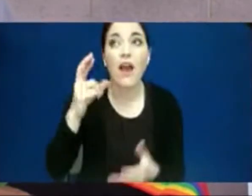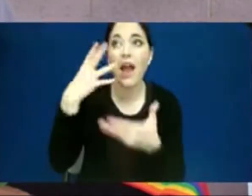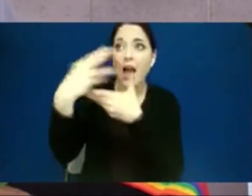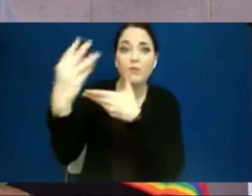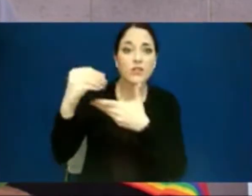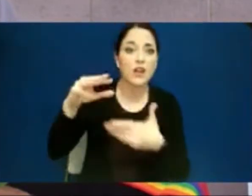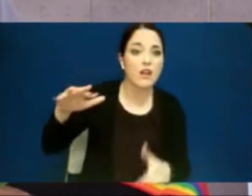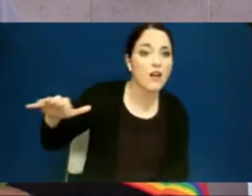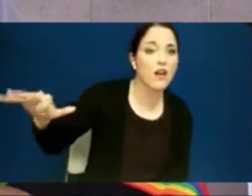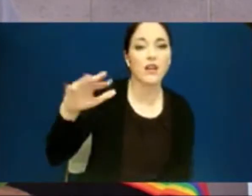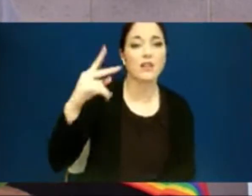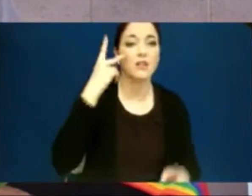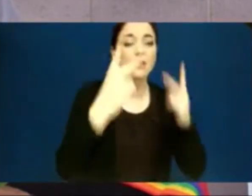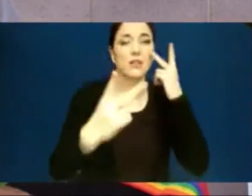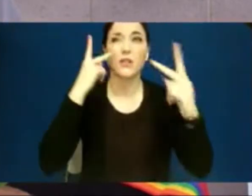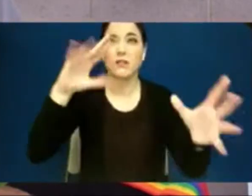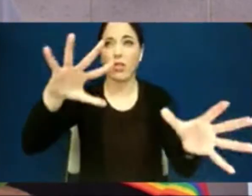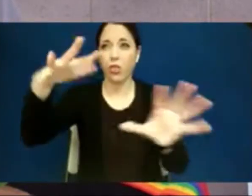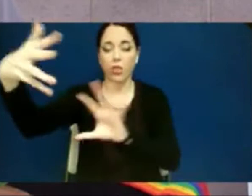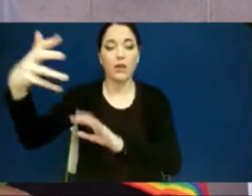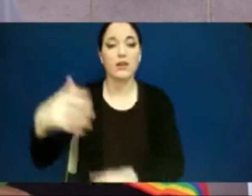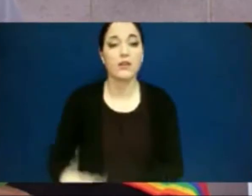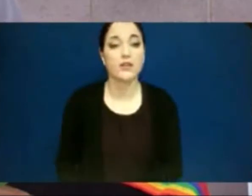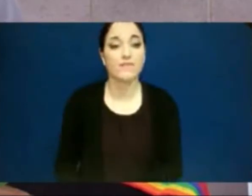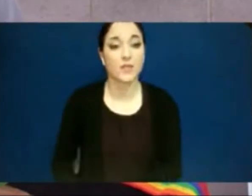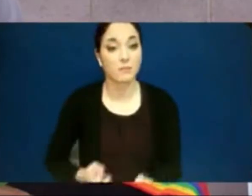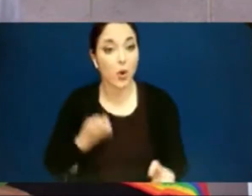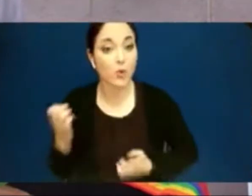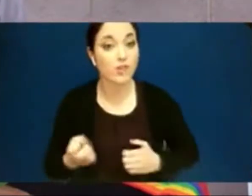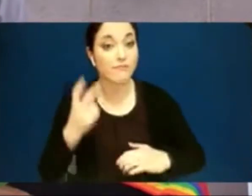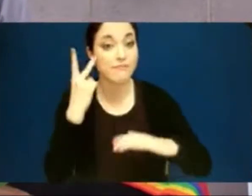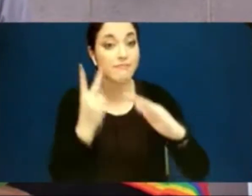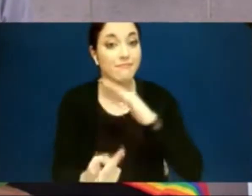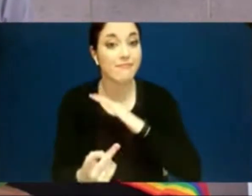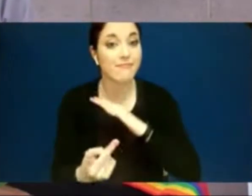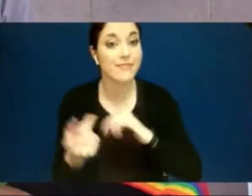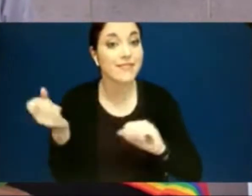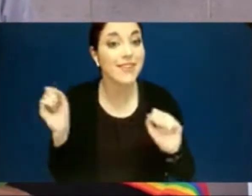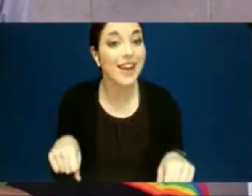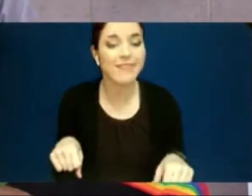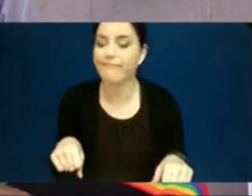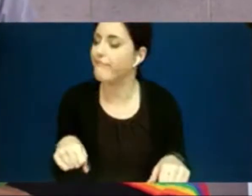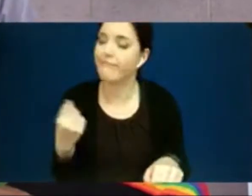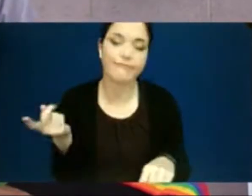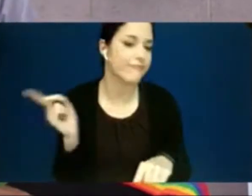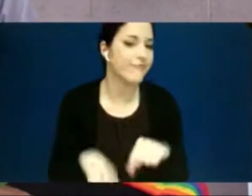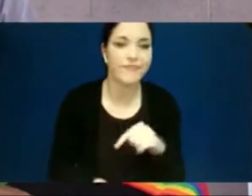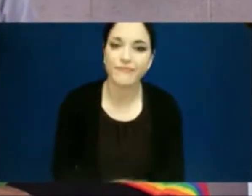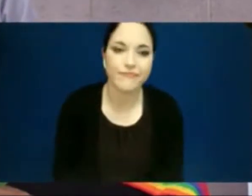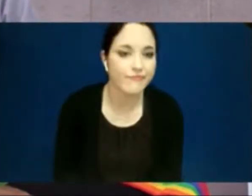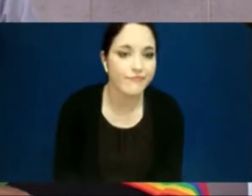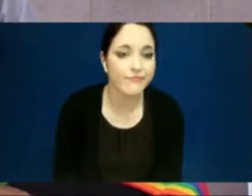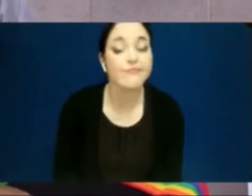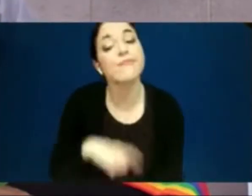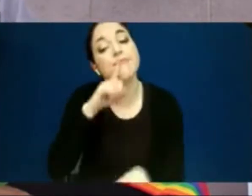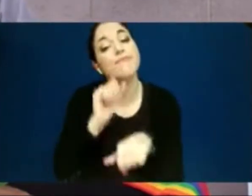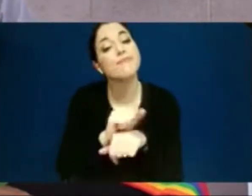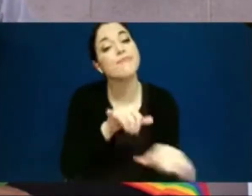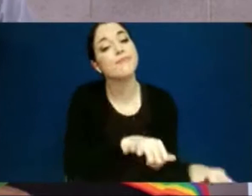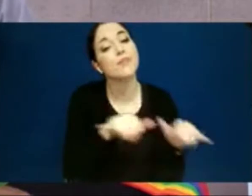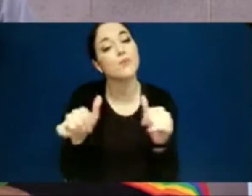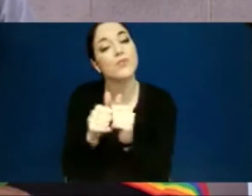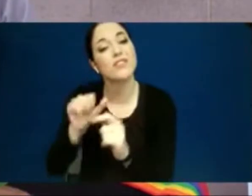Emotions are often unpredictable. This is also true of circumstances, which can